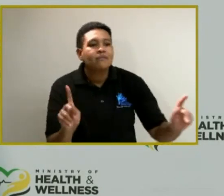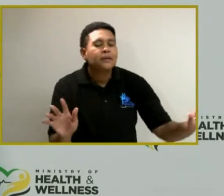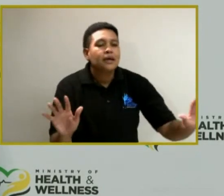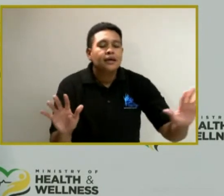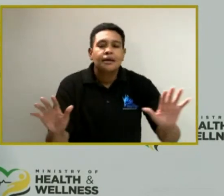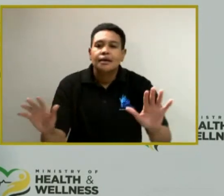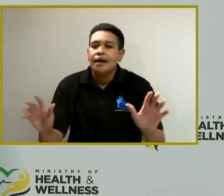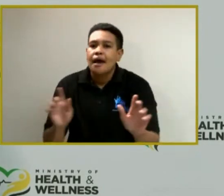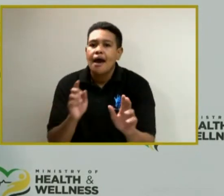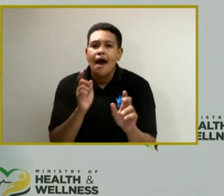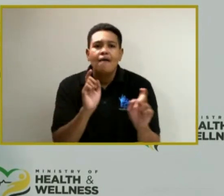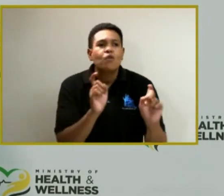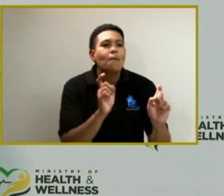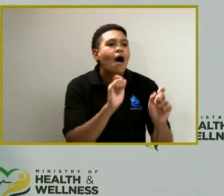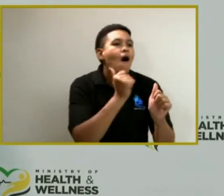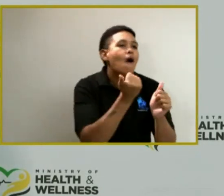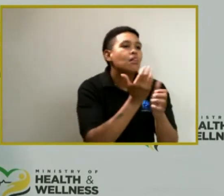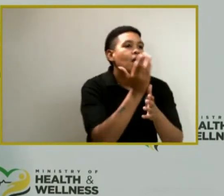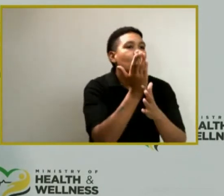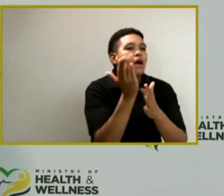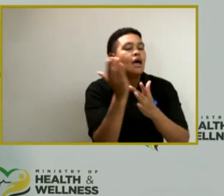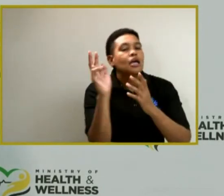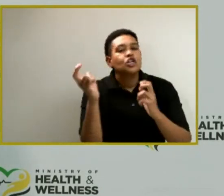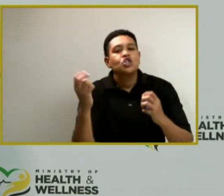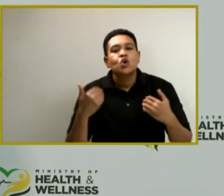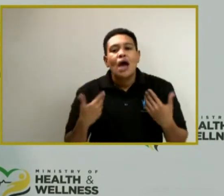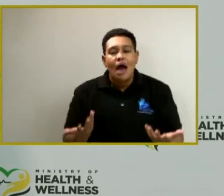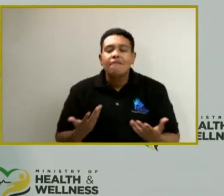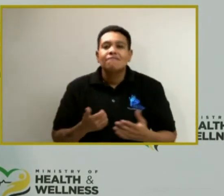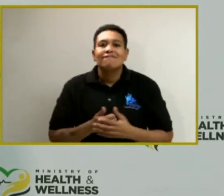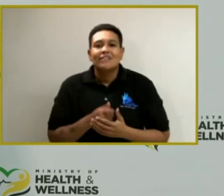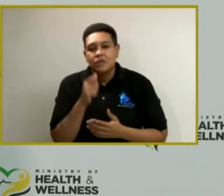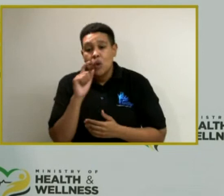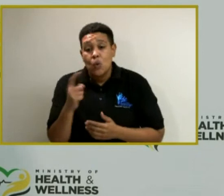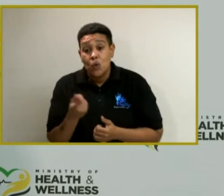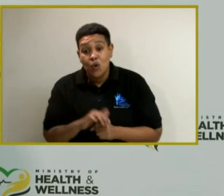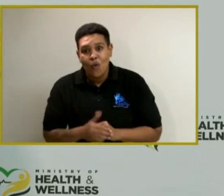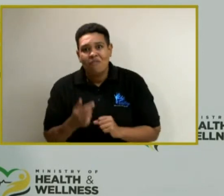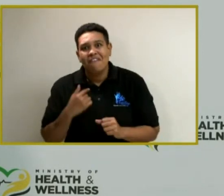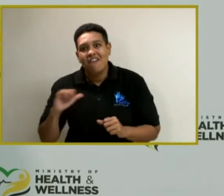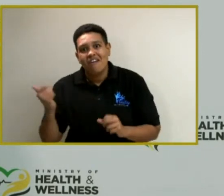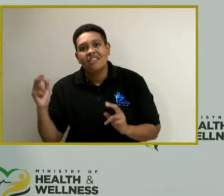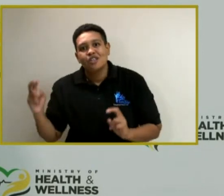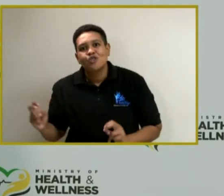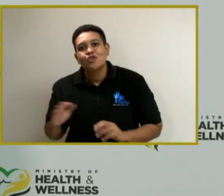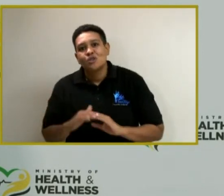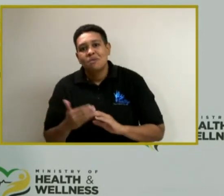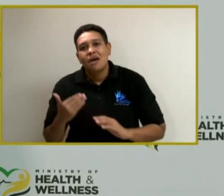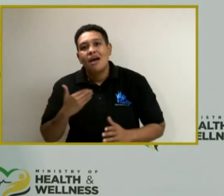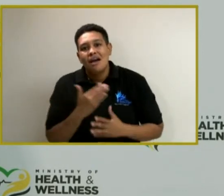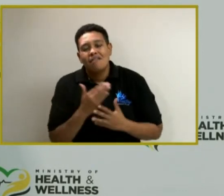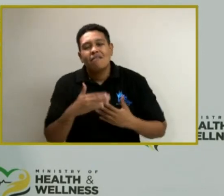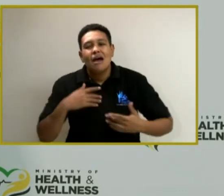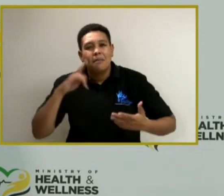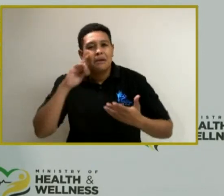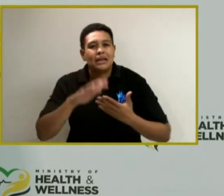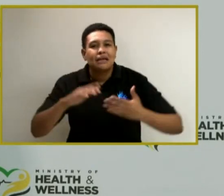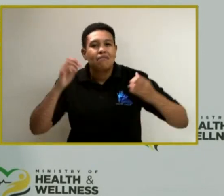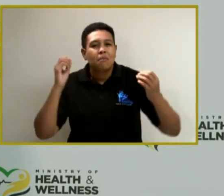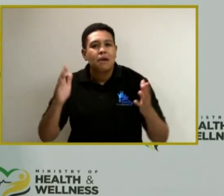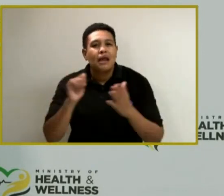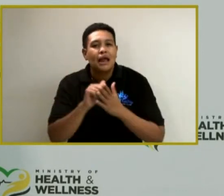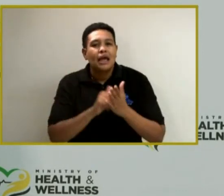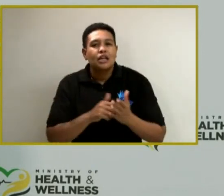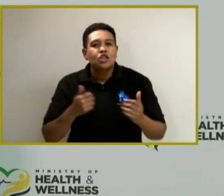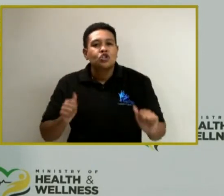manage all the other things that are there. And so while I do believe that many agencies try their best, I